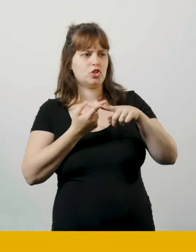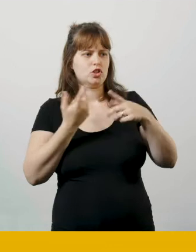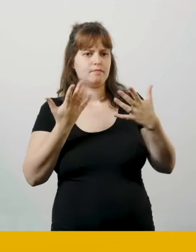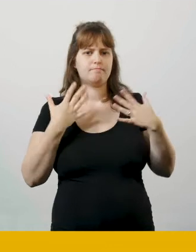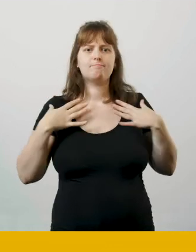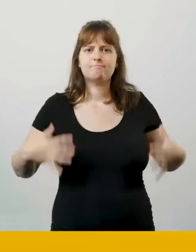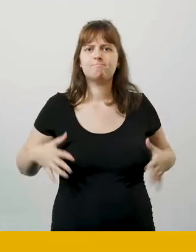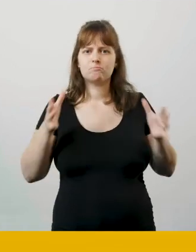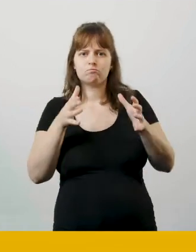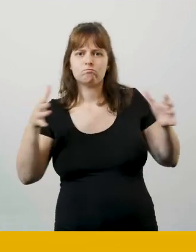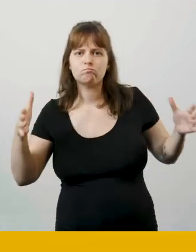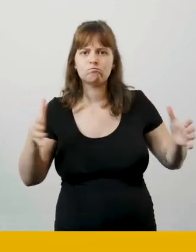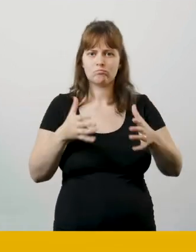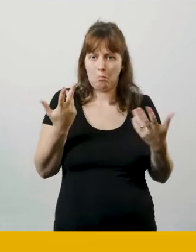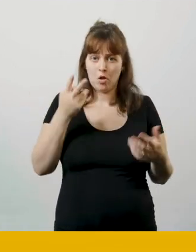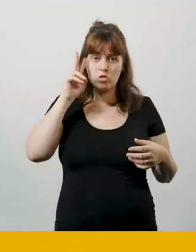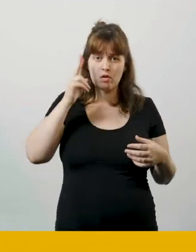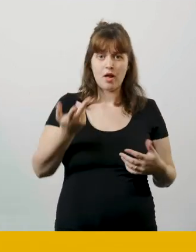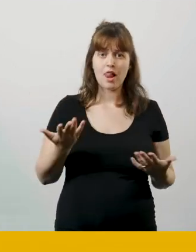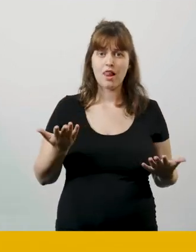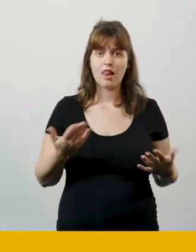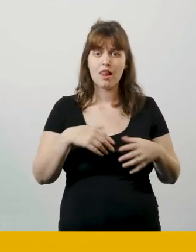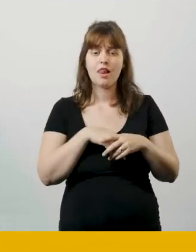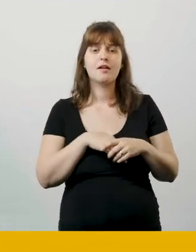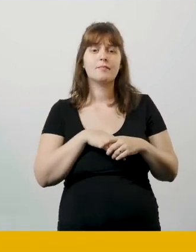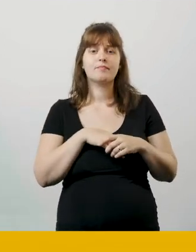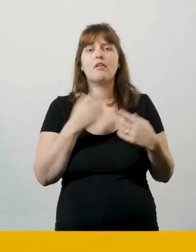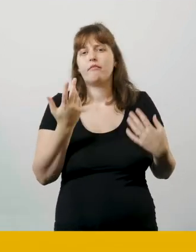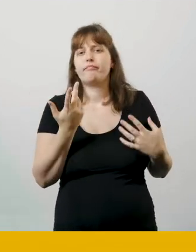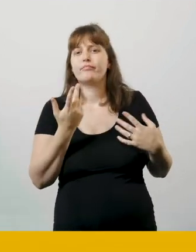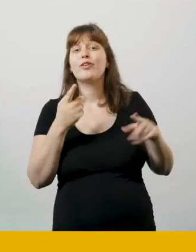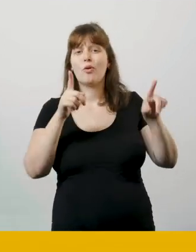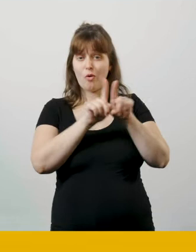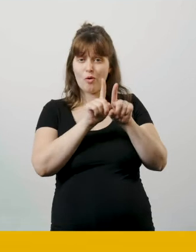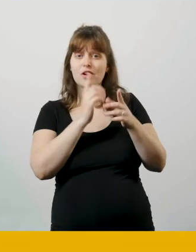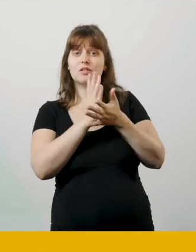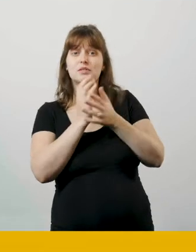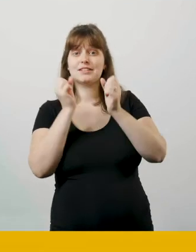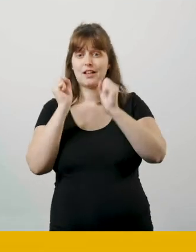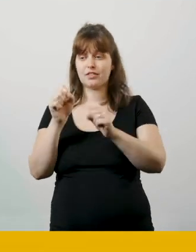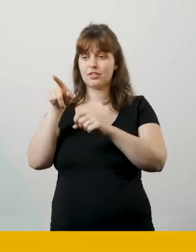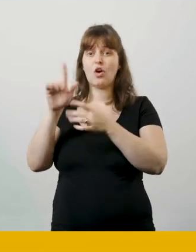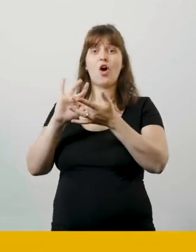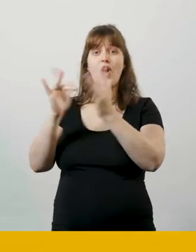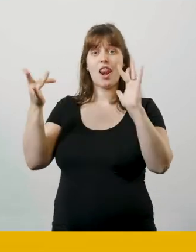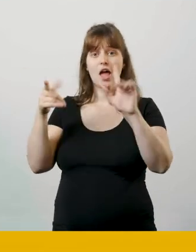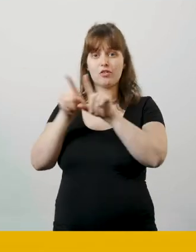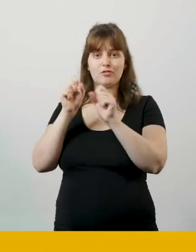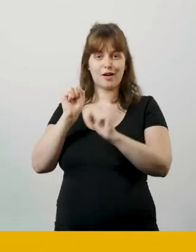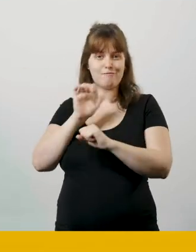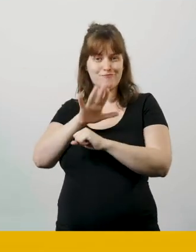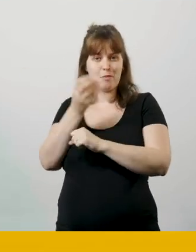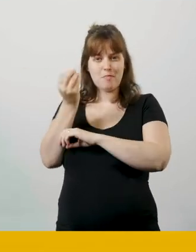normal body proportions. Of course, it was completely customizable online.